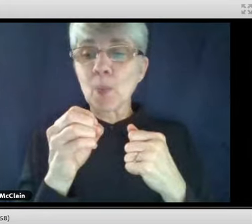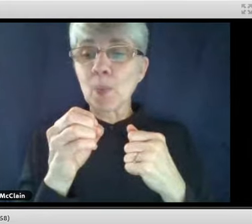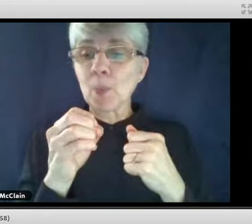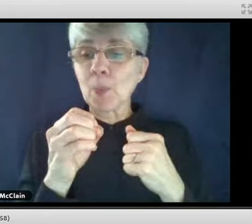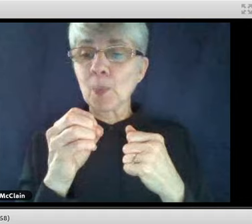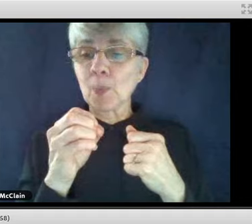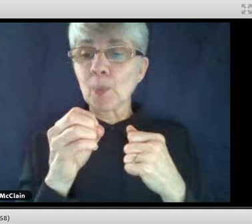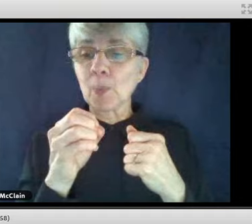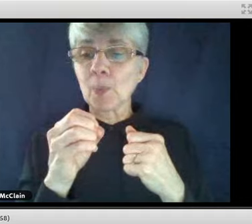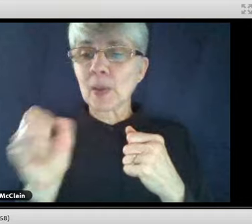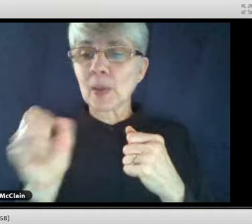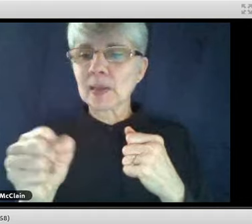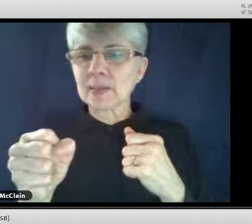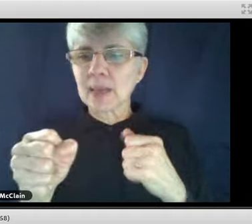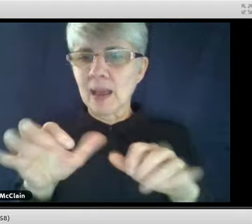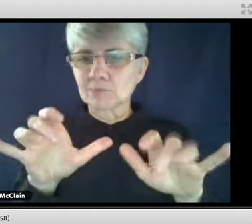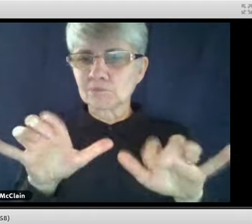yeah.